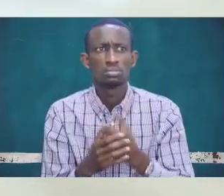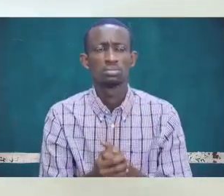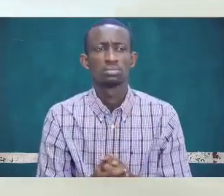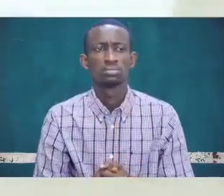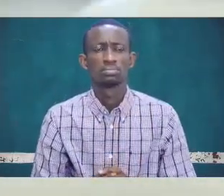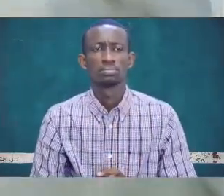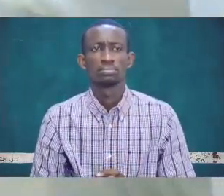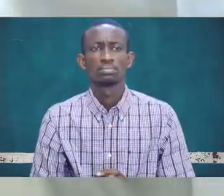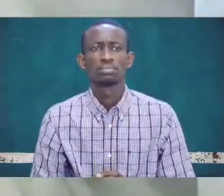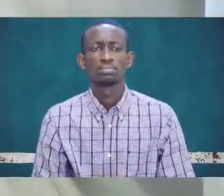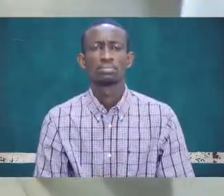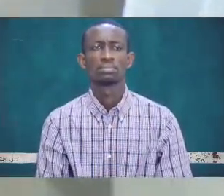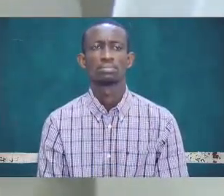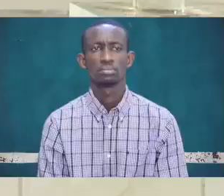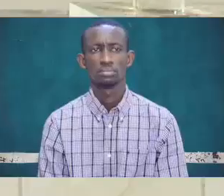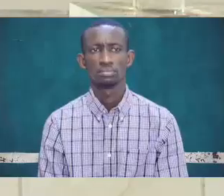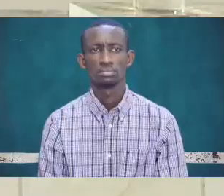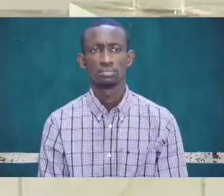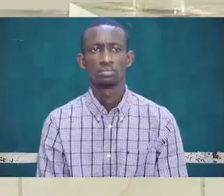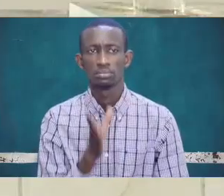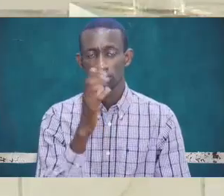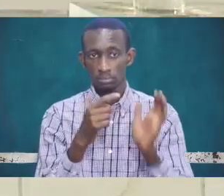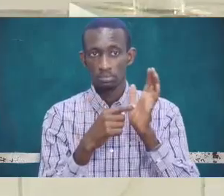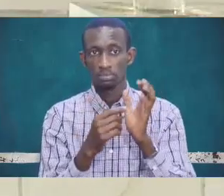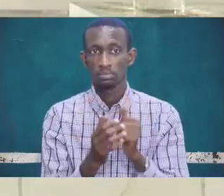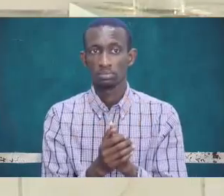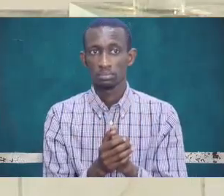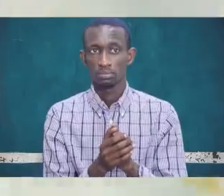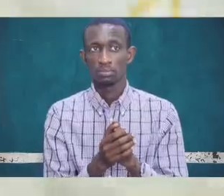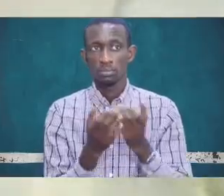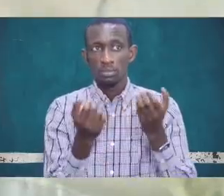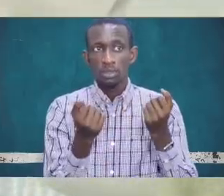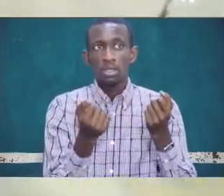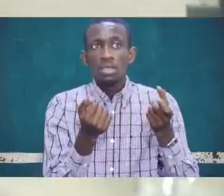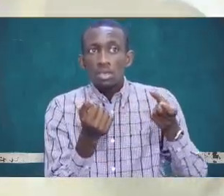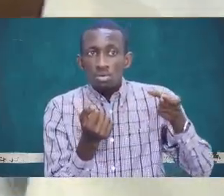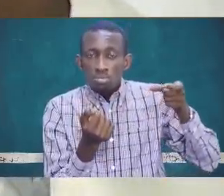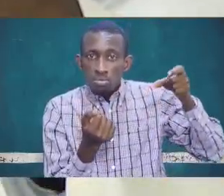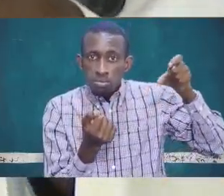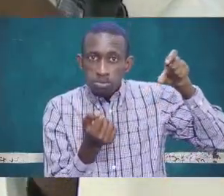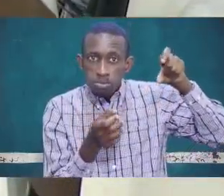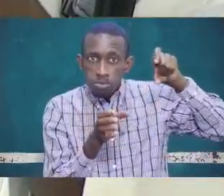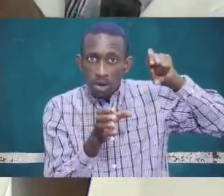This one is just an example that I can use. So if I pour down,